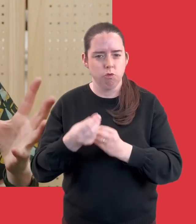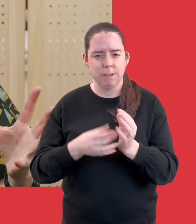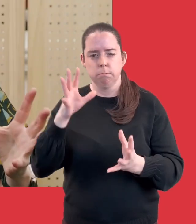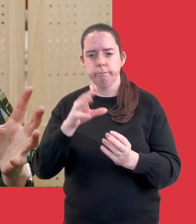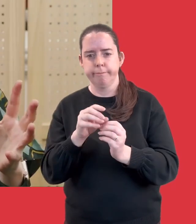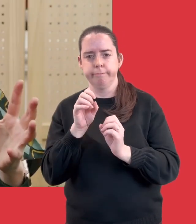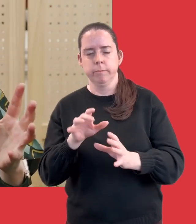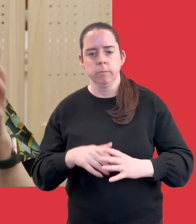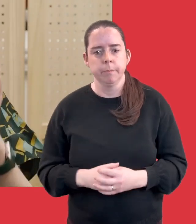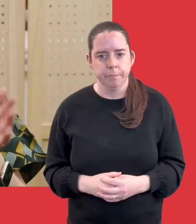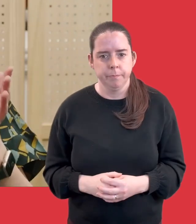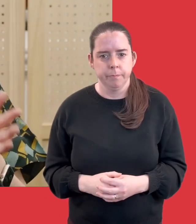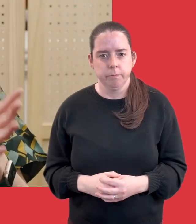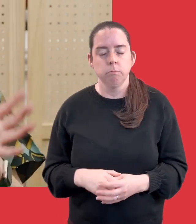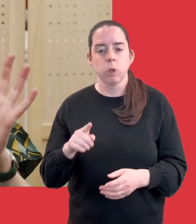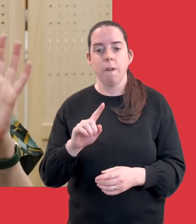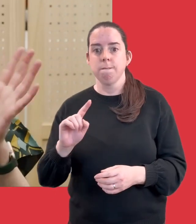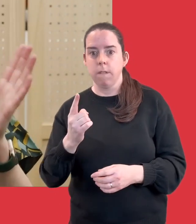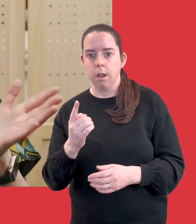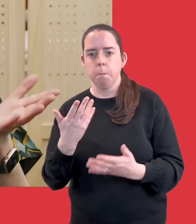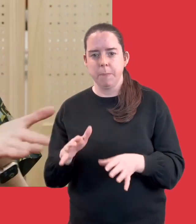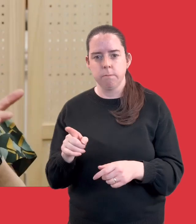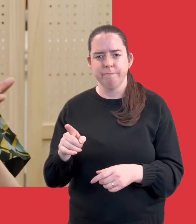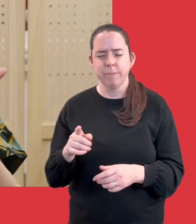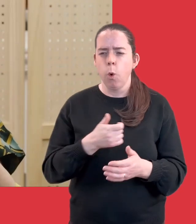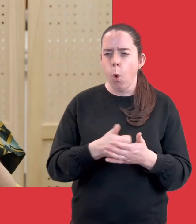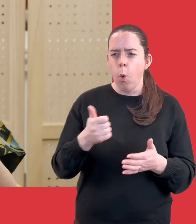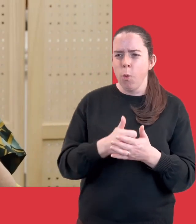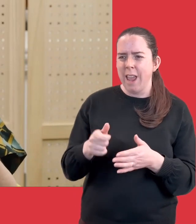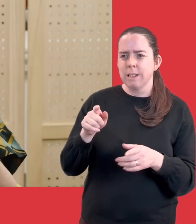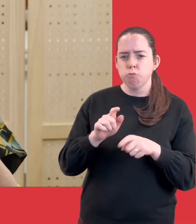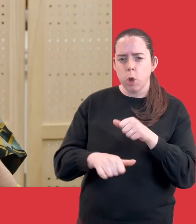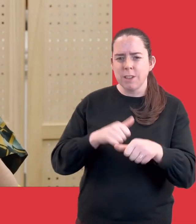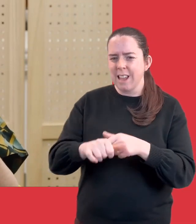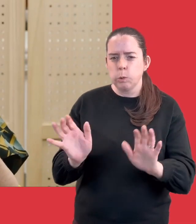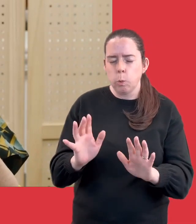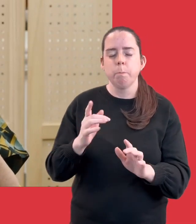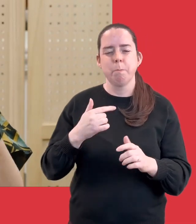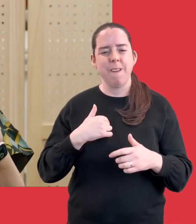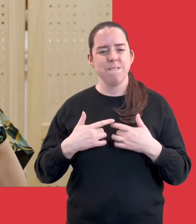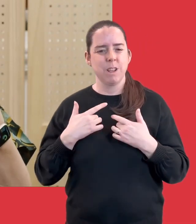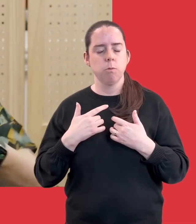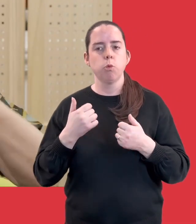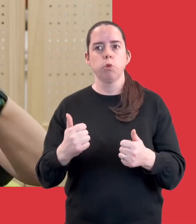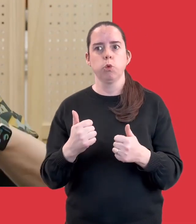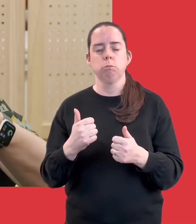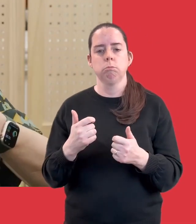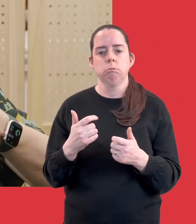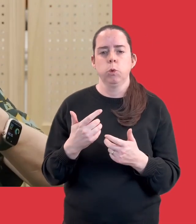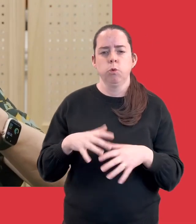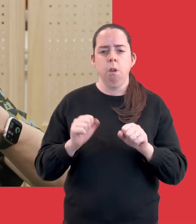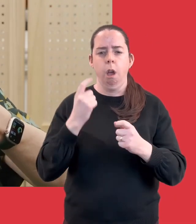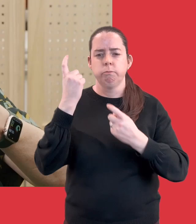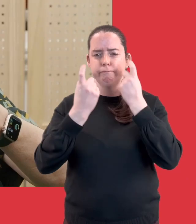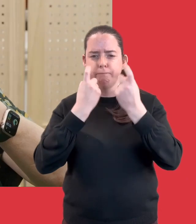of the play. So we commissioned that first. I wouldn't always do that, but it felt like a good way in to